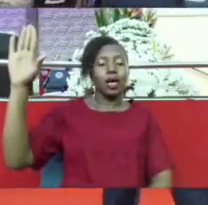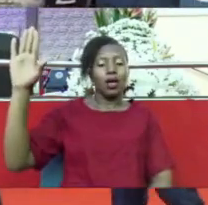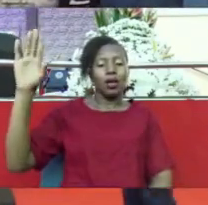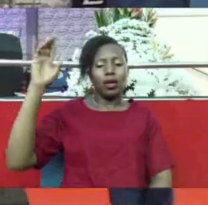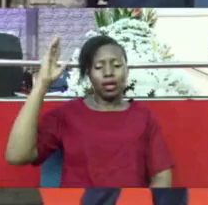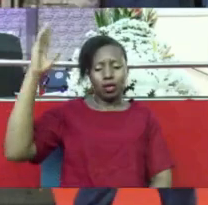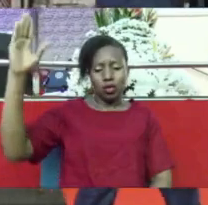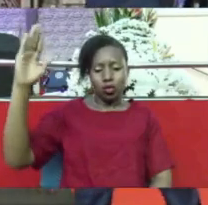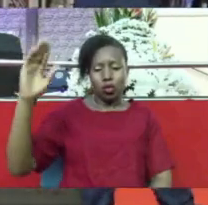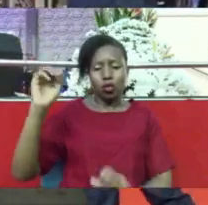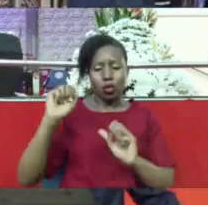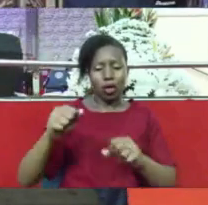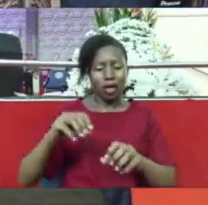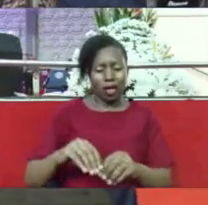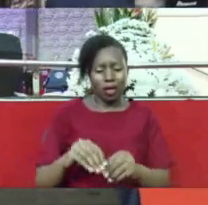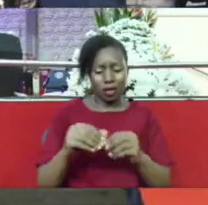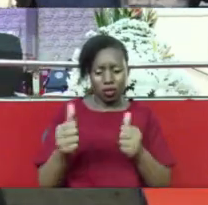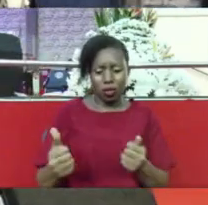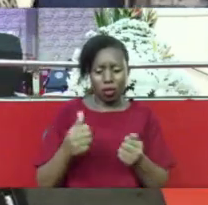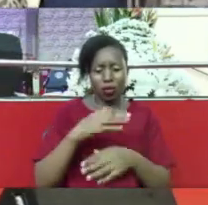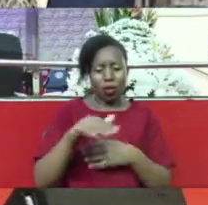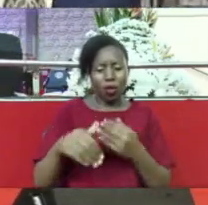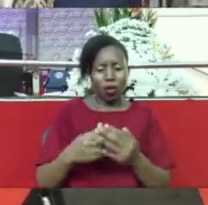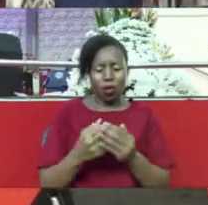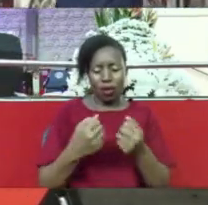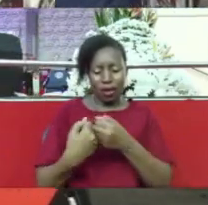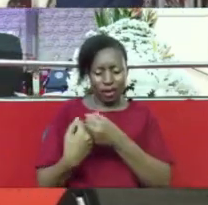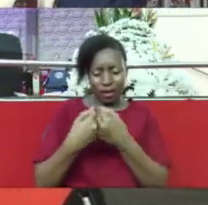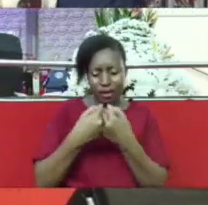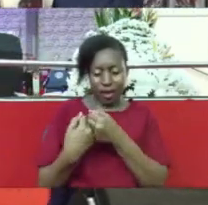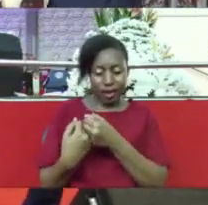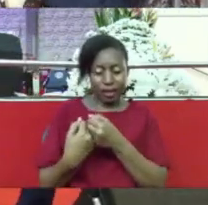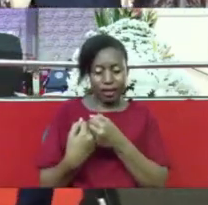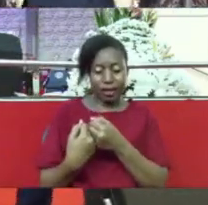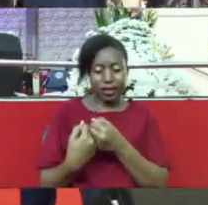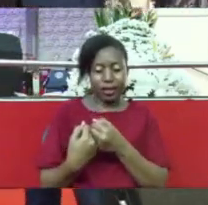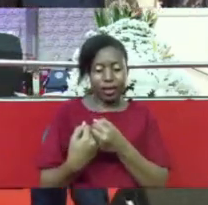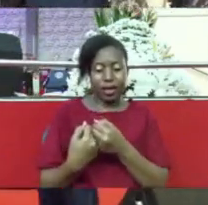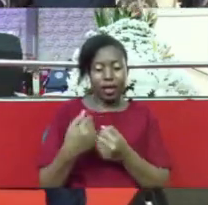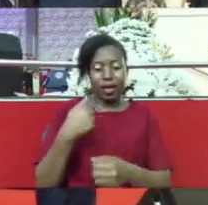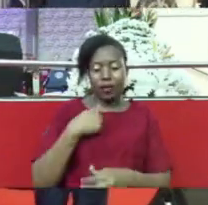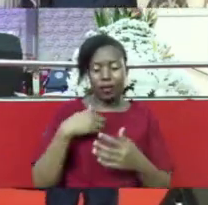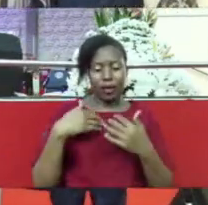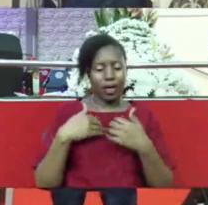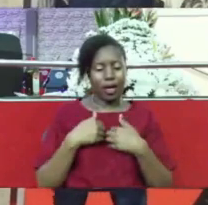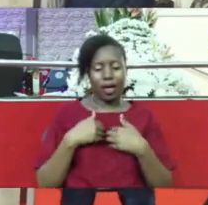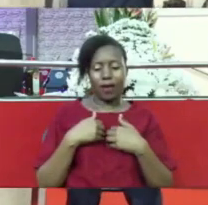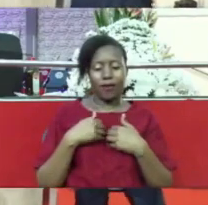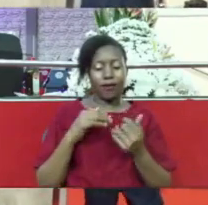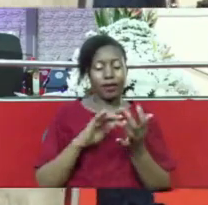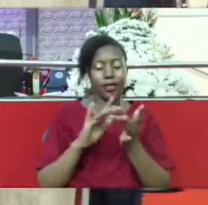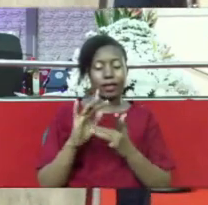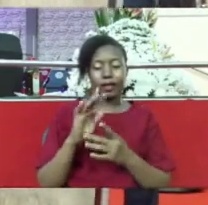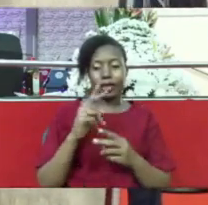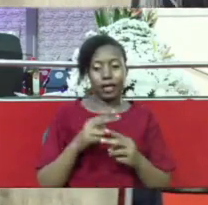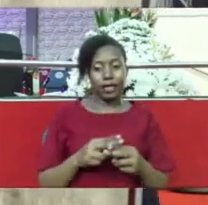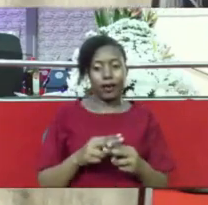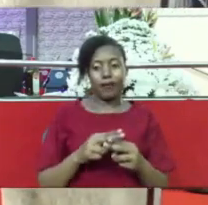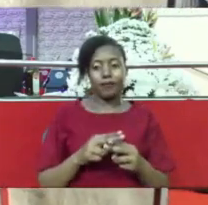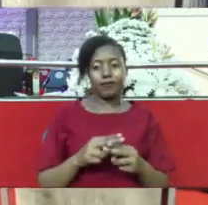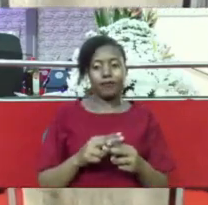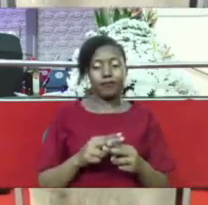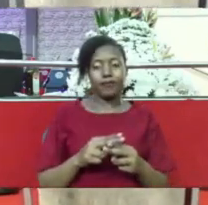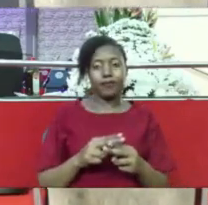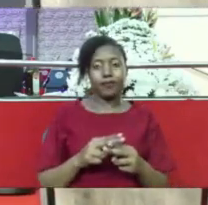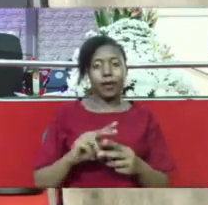me. Ili uweze kuangusha milima ambayo iko mbele yangu. In the name of Jesus. Kwa jina la Yesu. And the first transformation will happen. Na